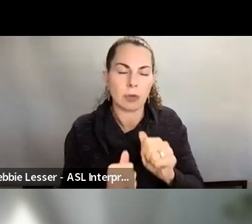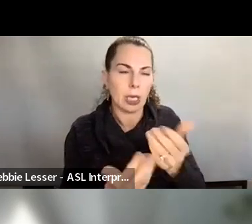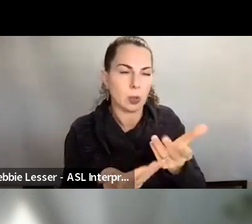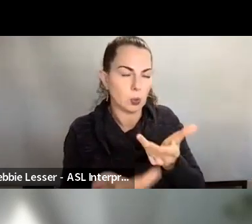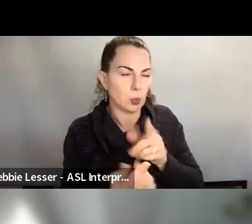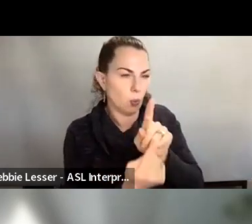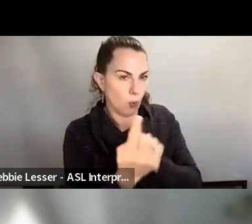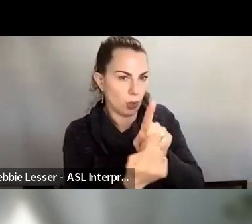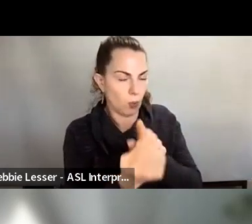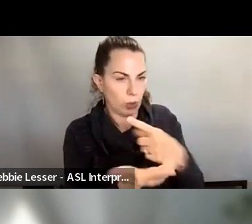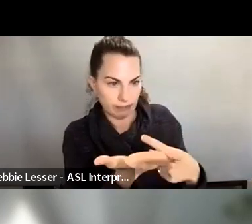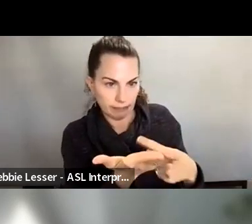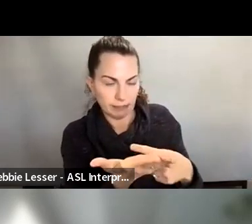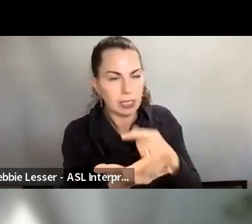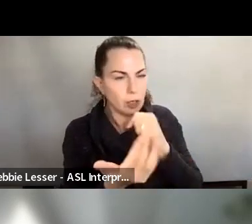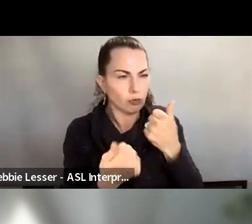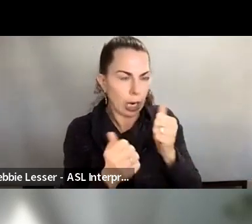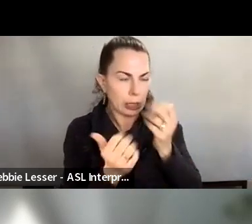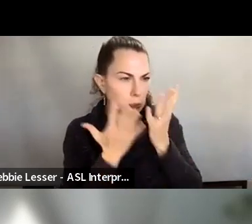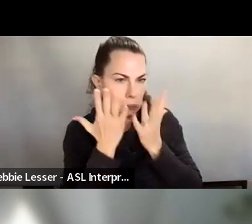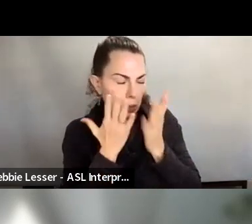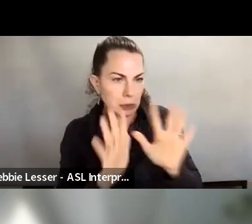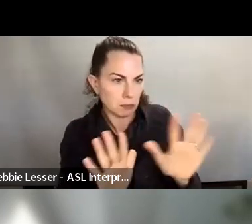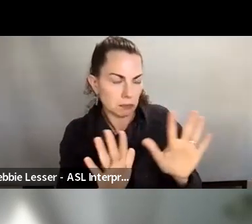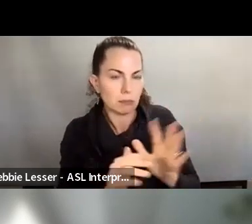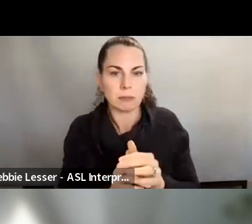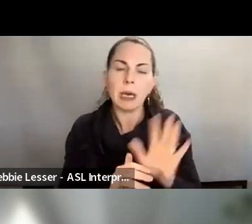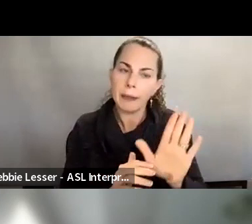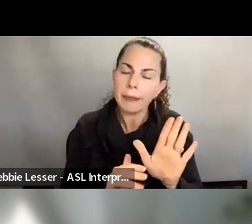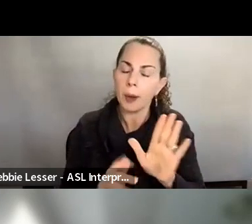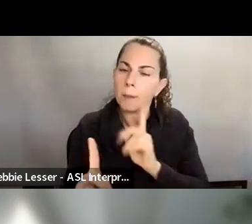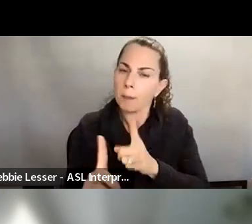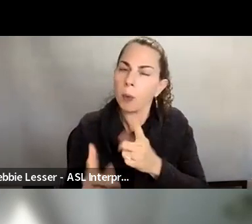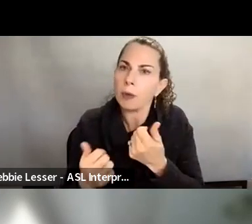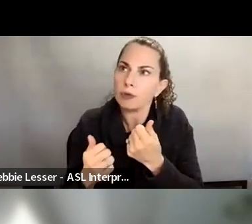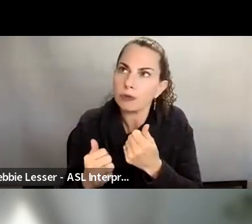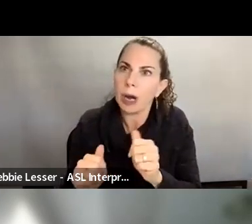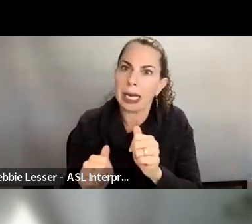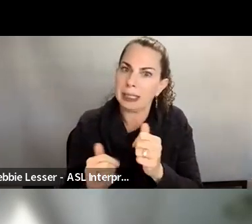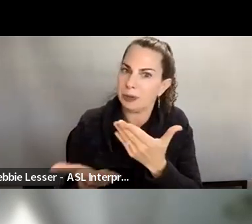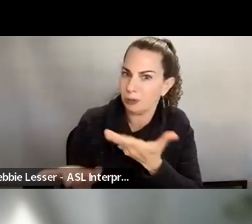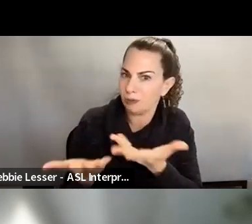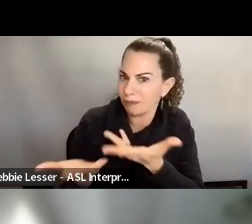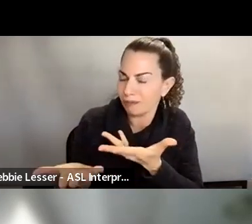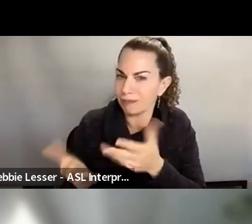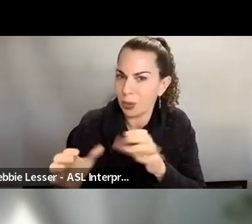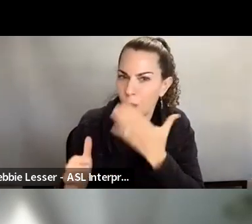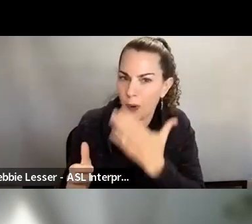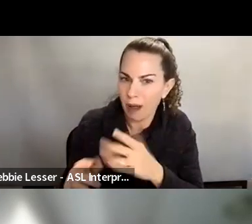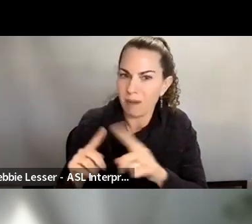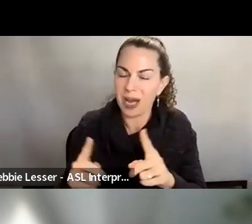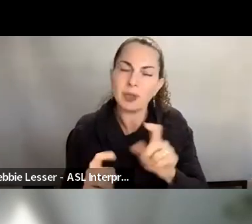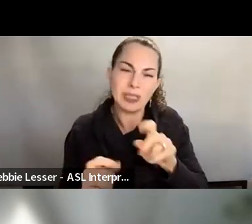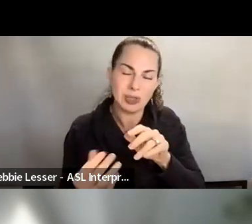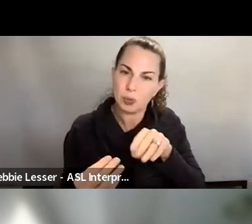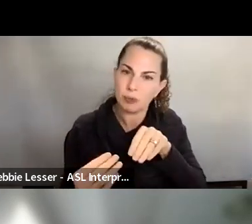not to humiliate anybody. Their intent is good, as Dr. Tucker said, but try to approach them one-on-one and just say, hey, listen, I